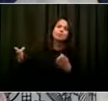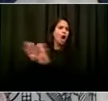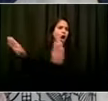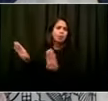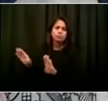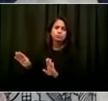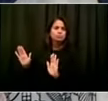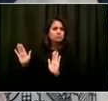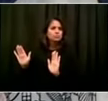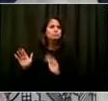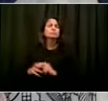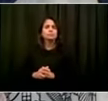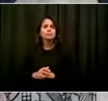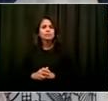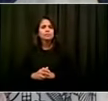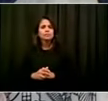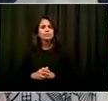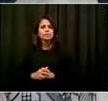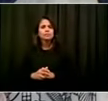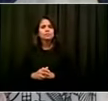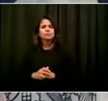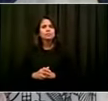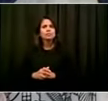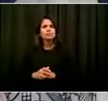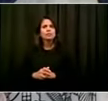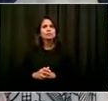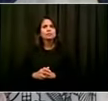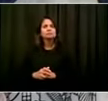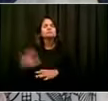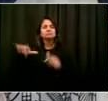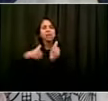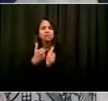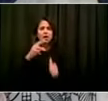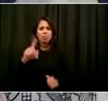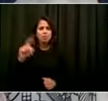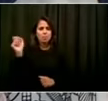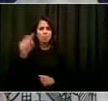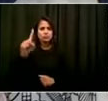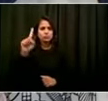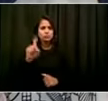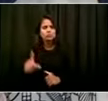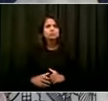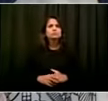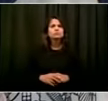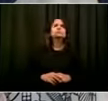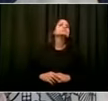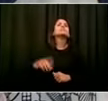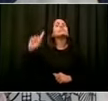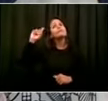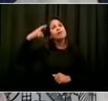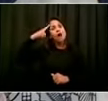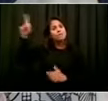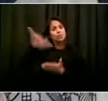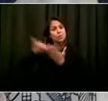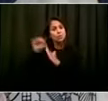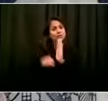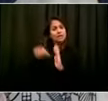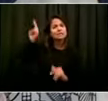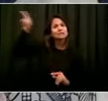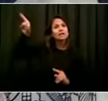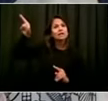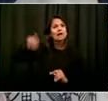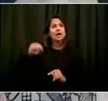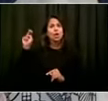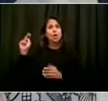Go ahead. Just to follow up on that, the governor was saying that the NYPD and Department of Health are empowered